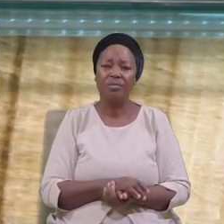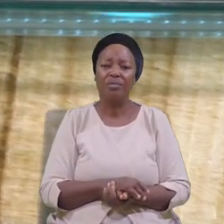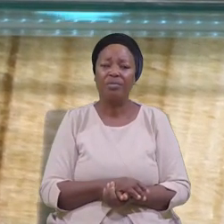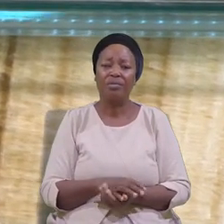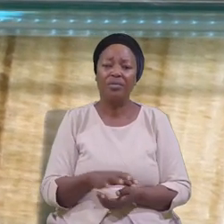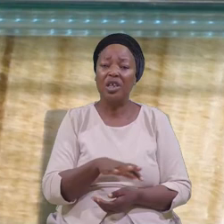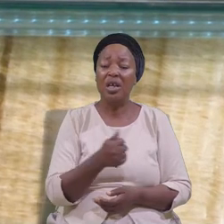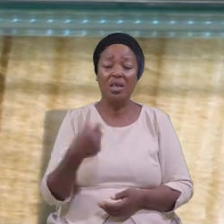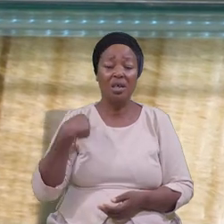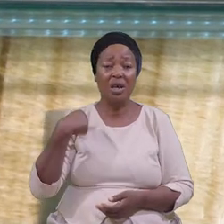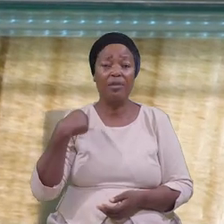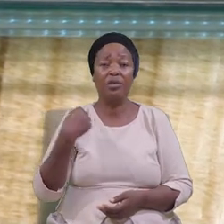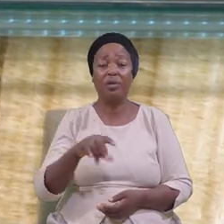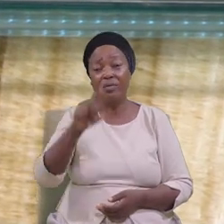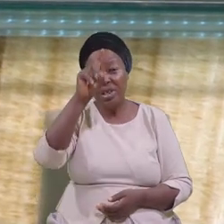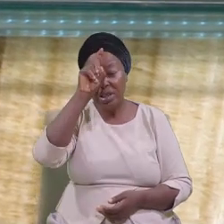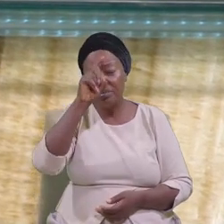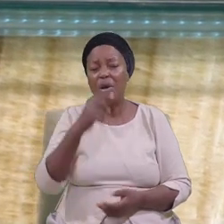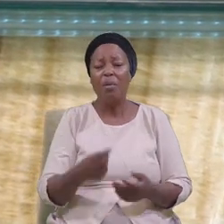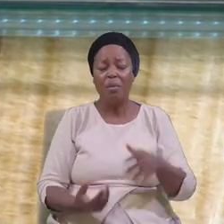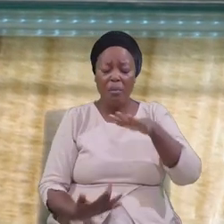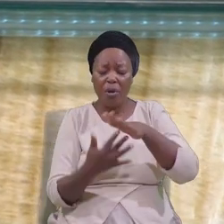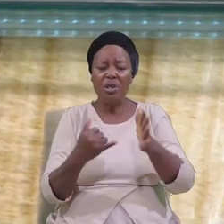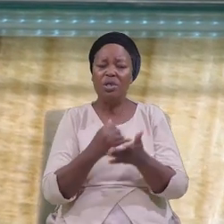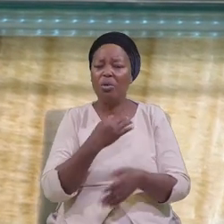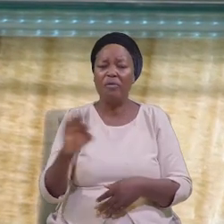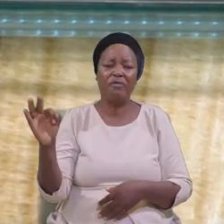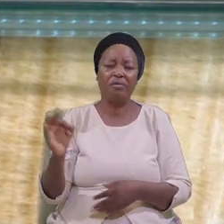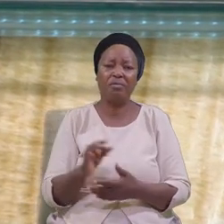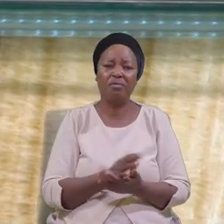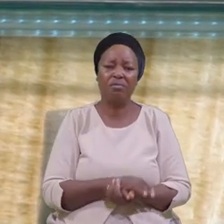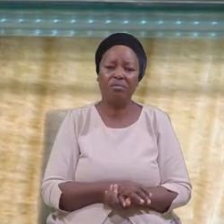Any garment of Egypt, burn it off.